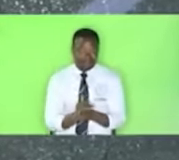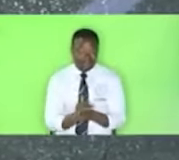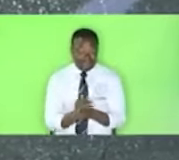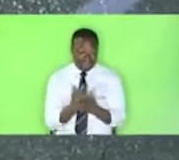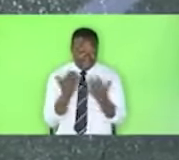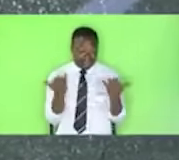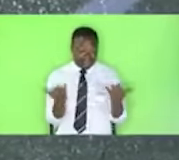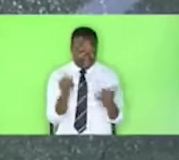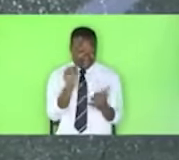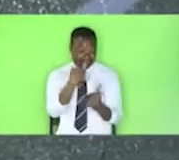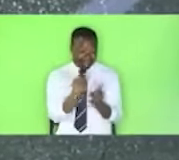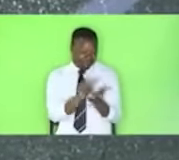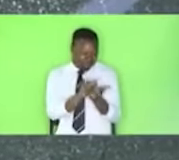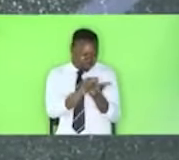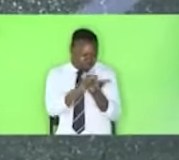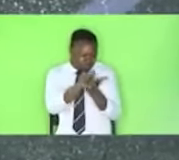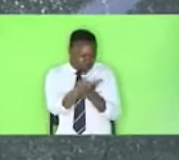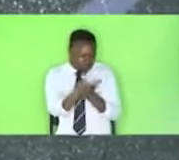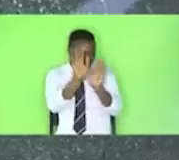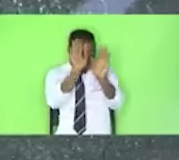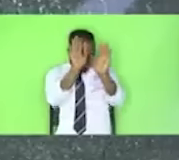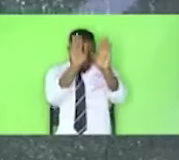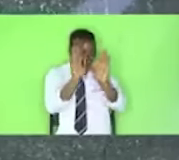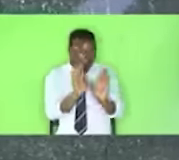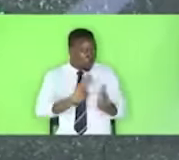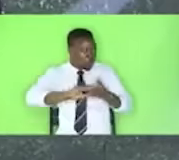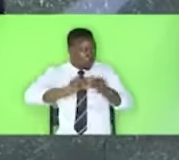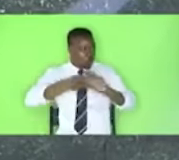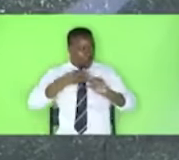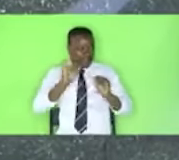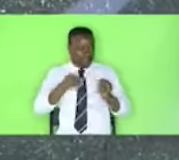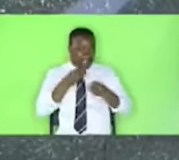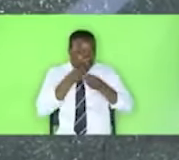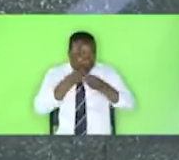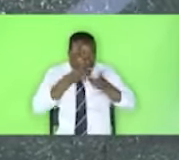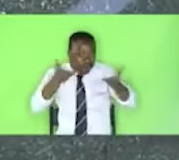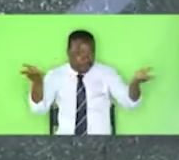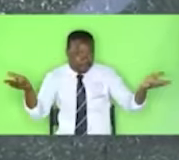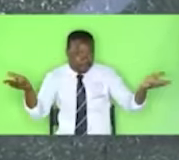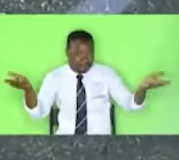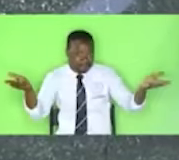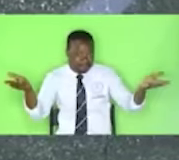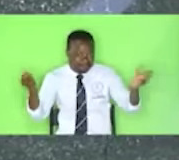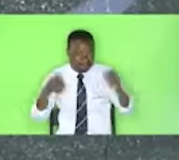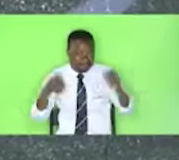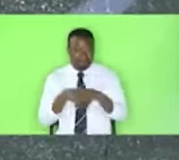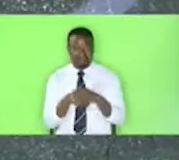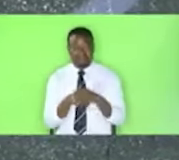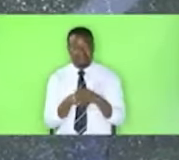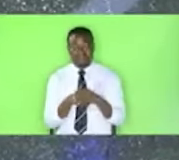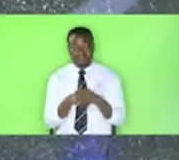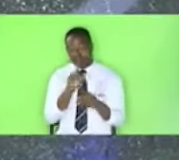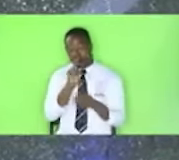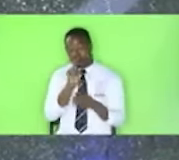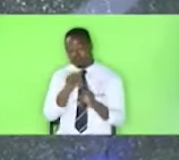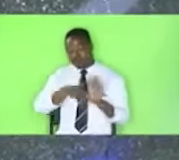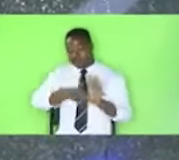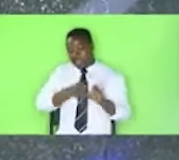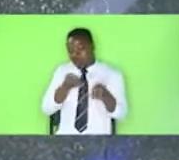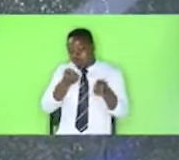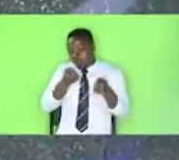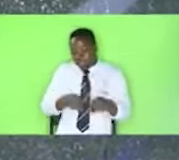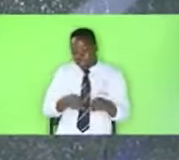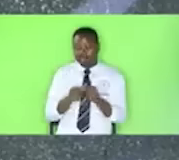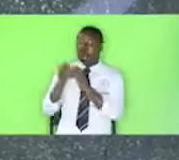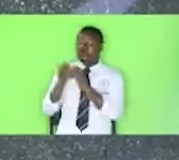true, wonderful story ever told. It all began on the day when